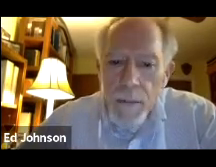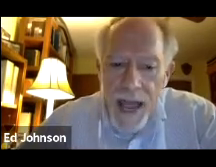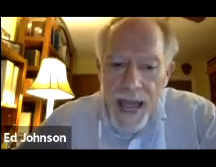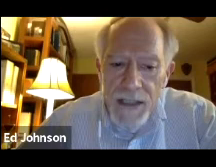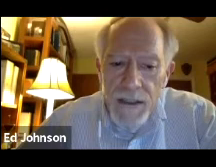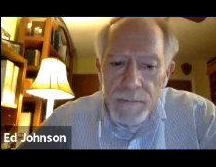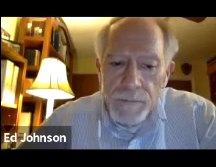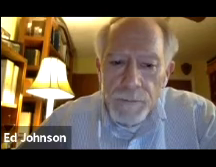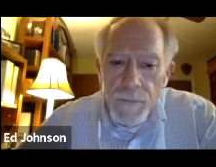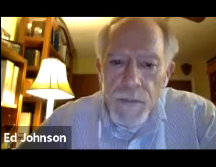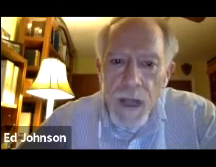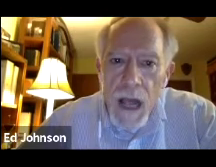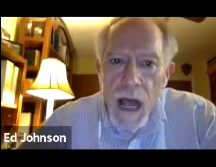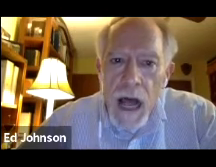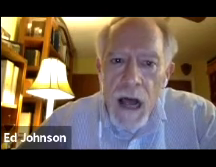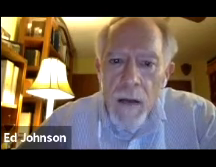in the past.